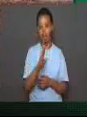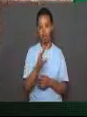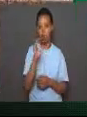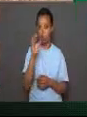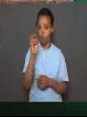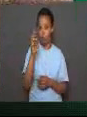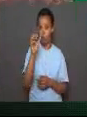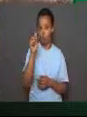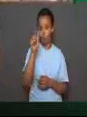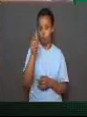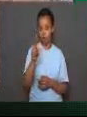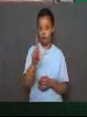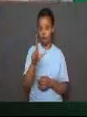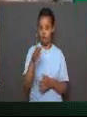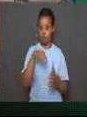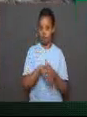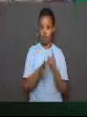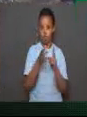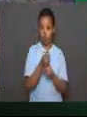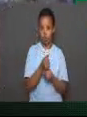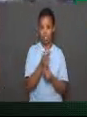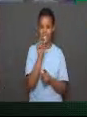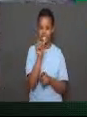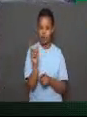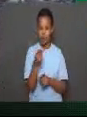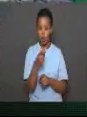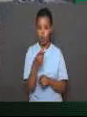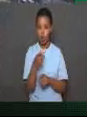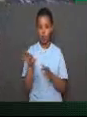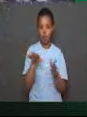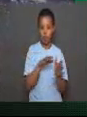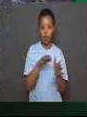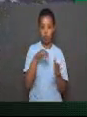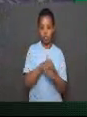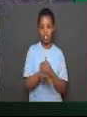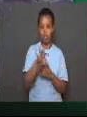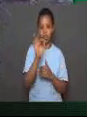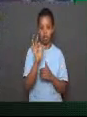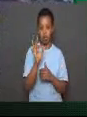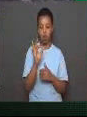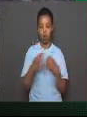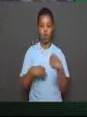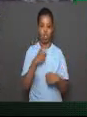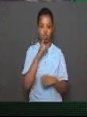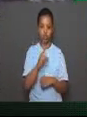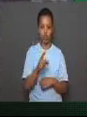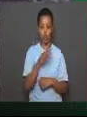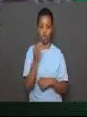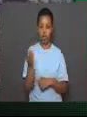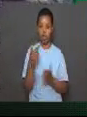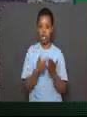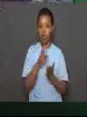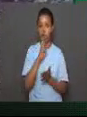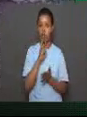Corals consist of tiny marine animals. Since reef waters tend to